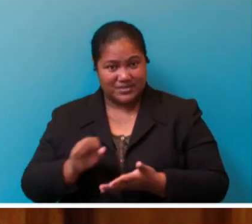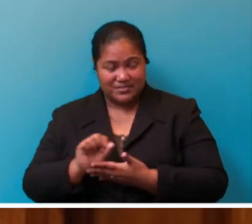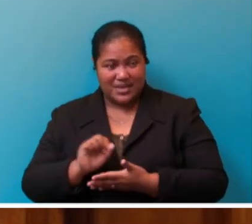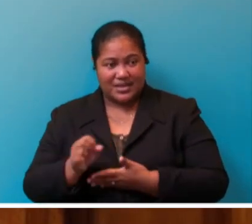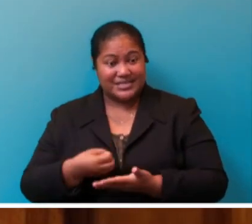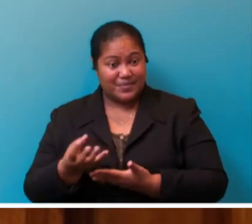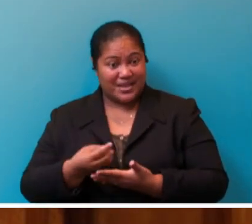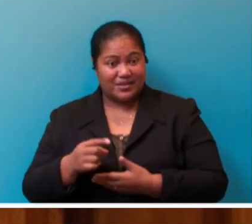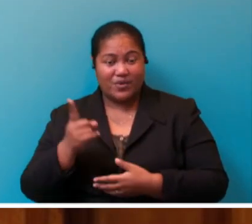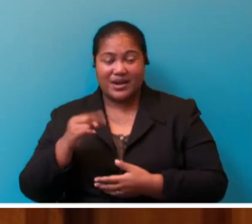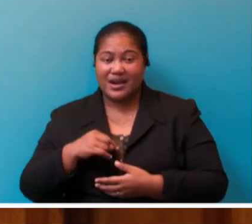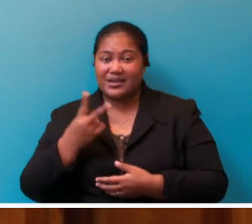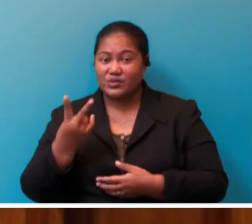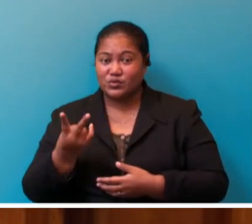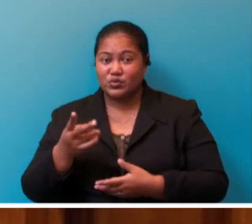$102 per person in General,